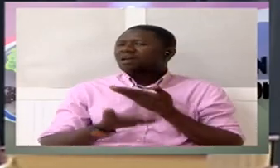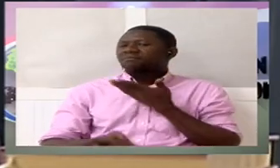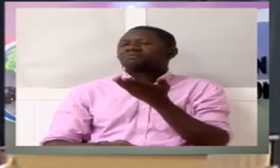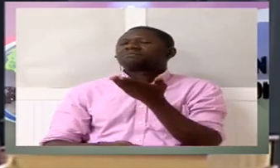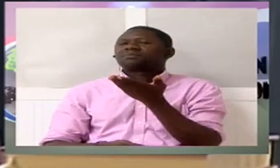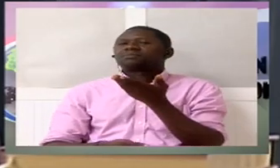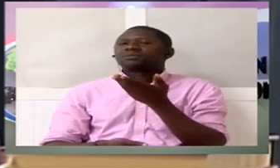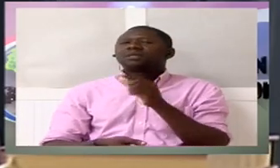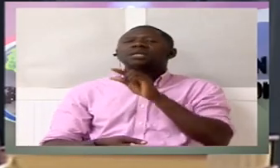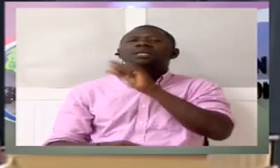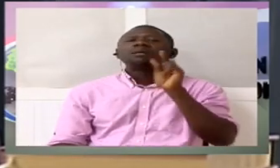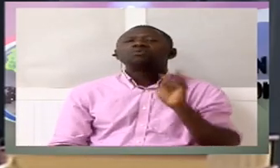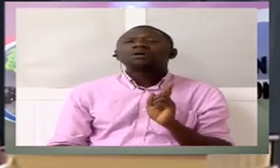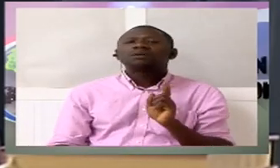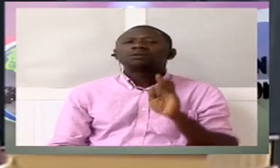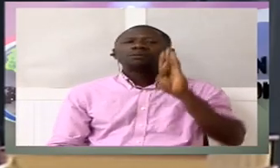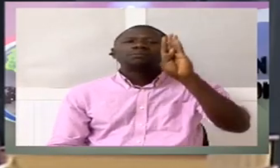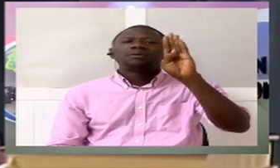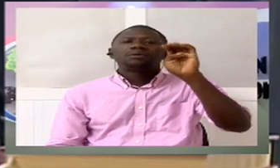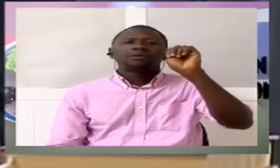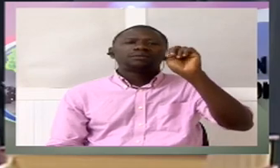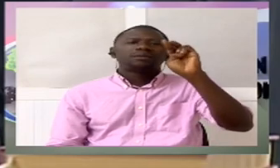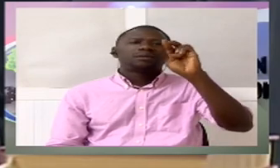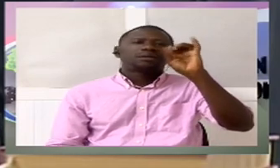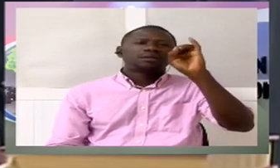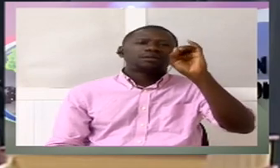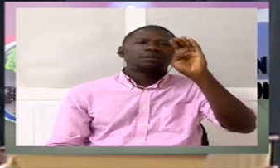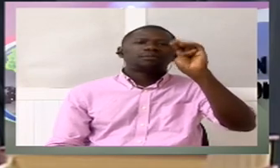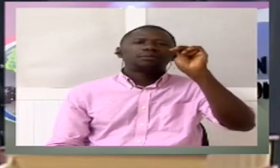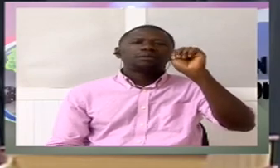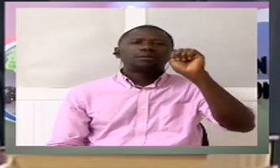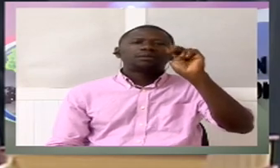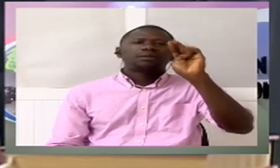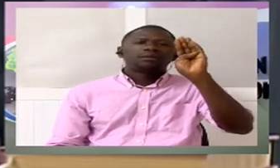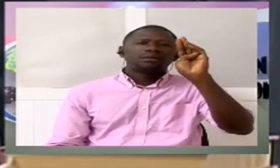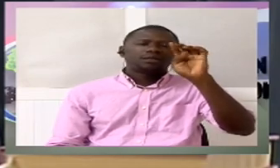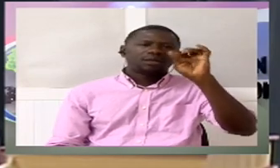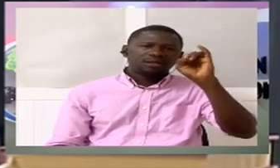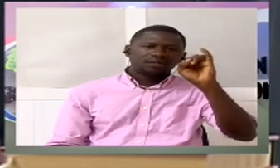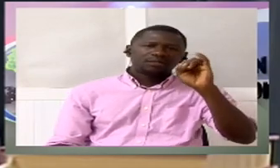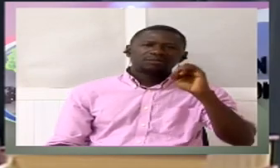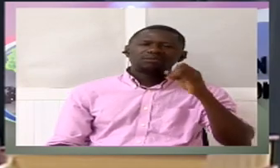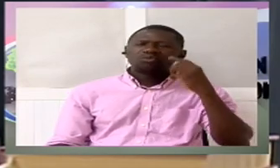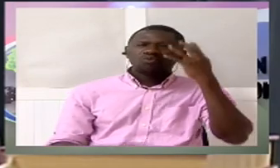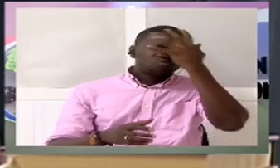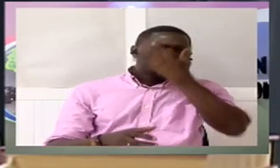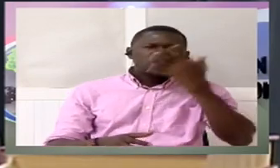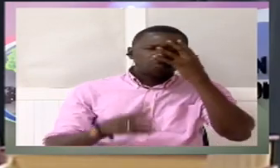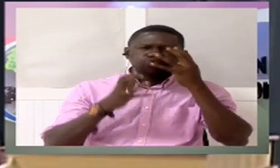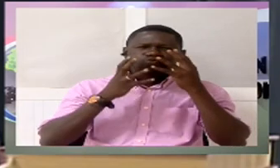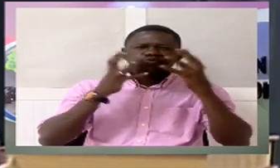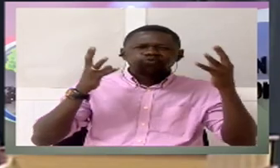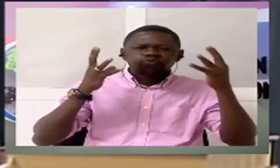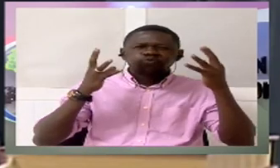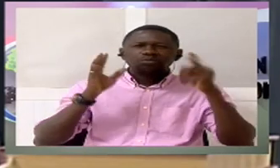sickness called beriberi. Inyadaka funule. You become swollen, your face becomes swollen. Ibulole